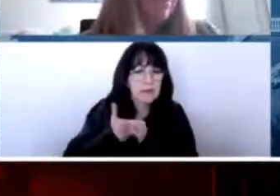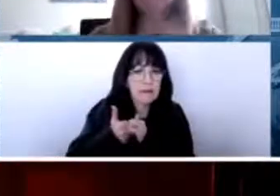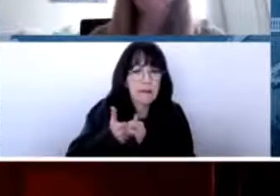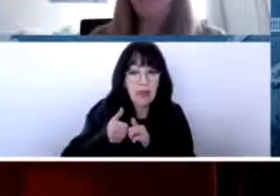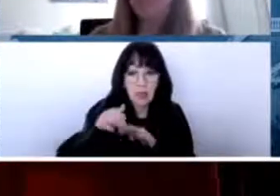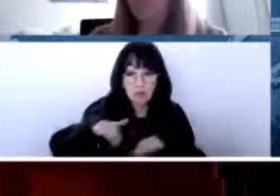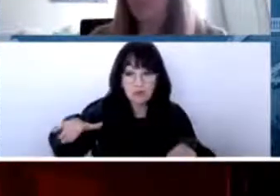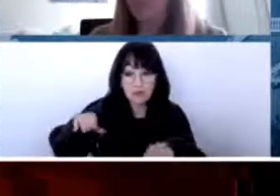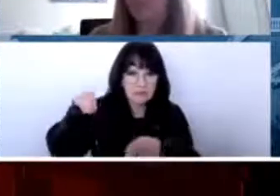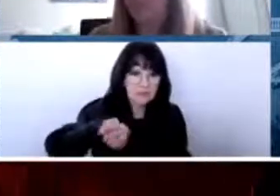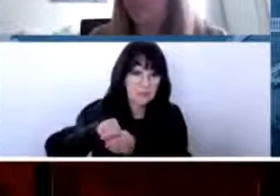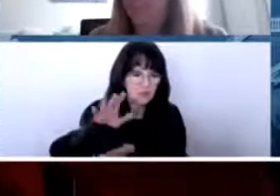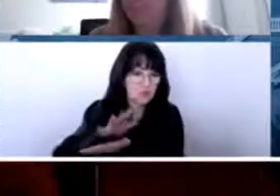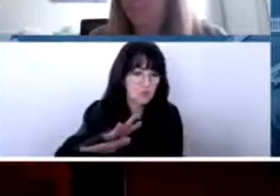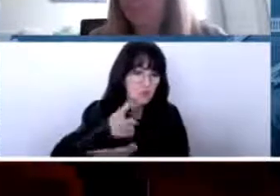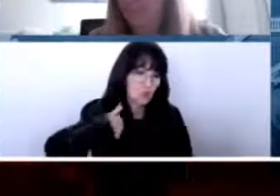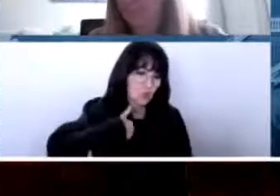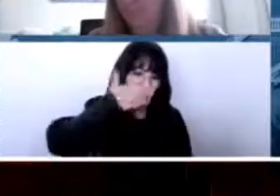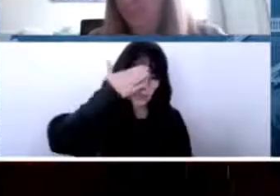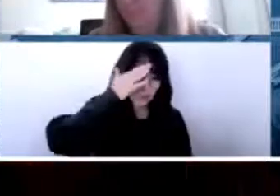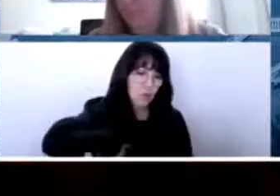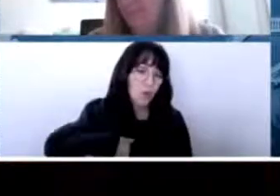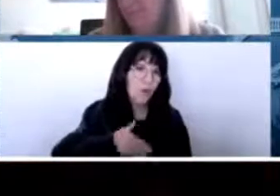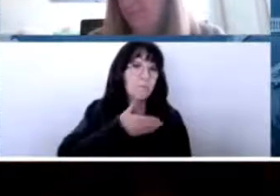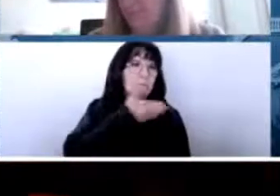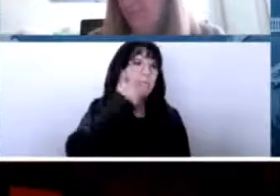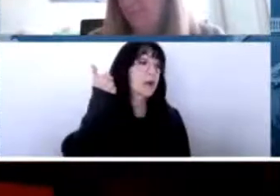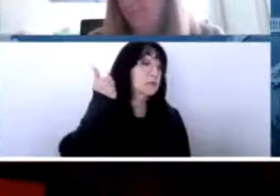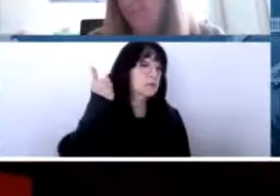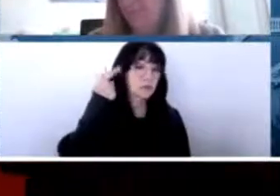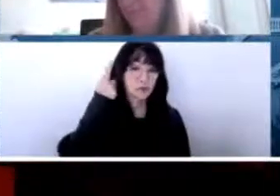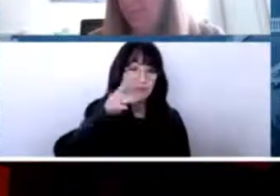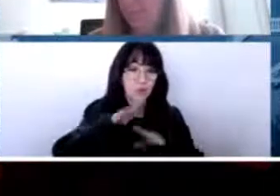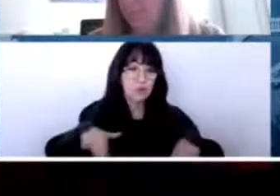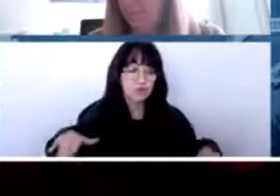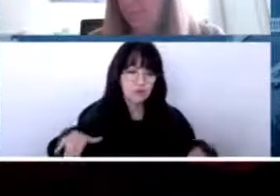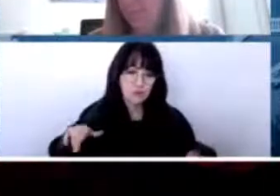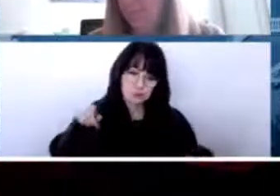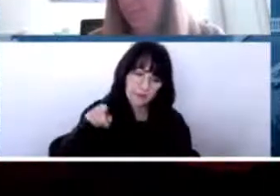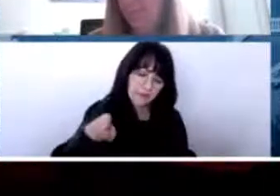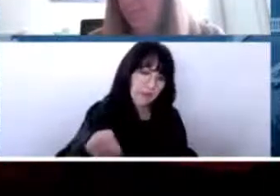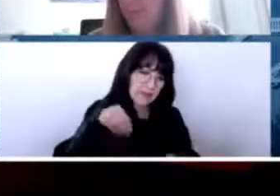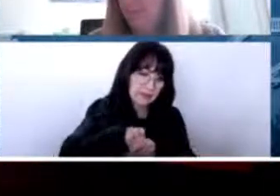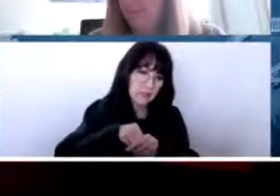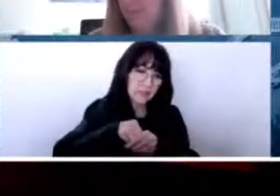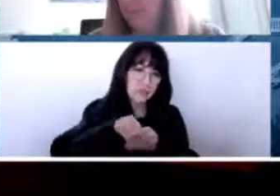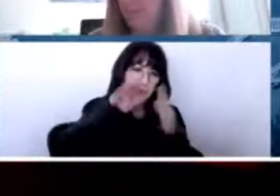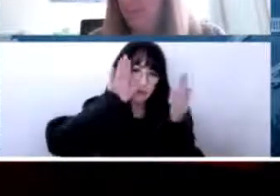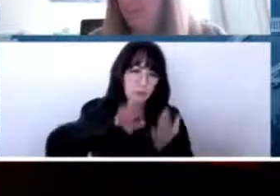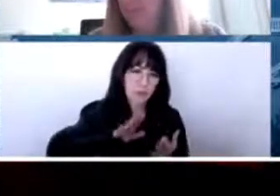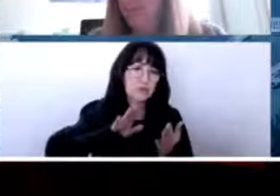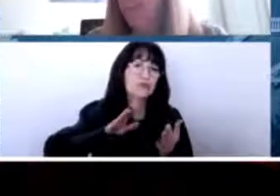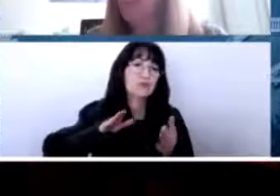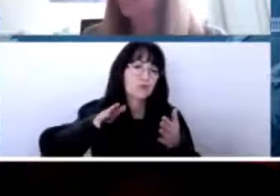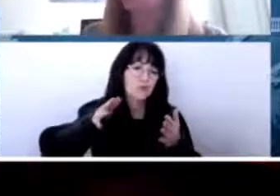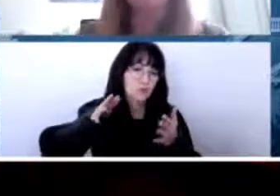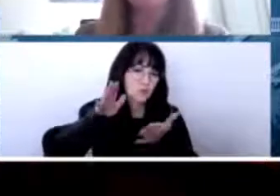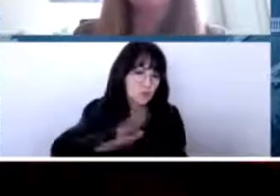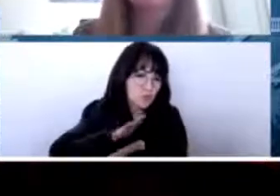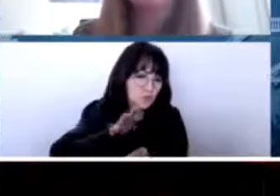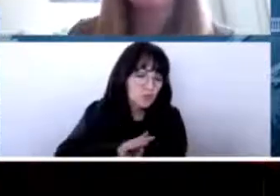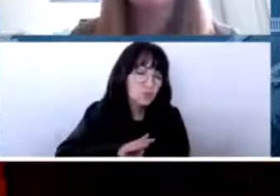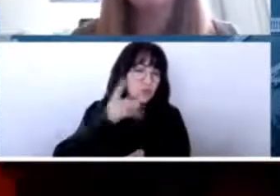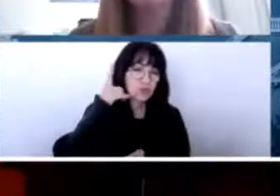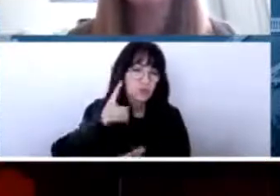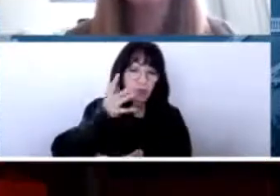to be there for learning. We know they need to be there for social, emotional health issues. And we know they need